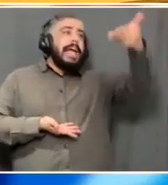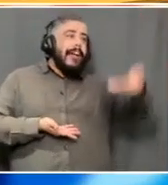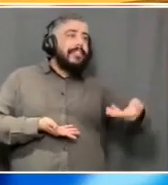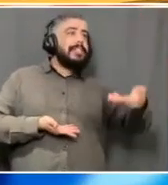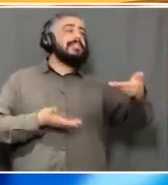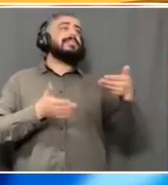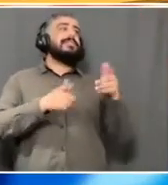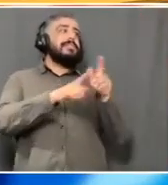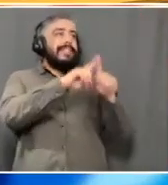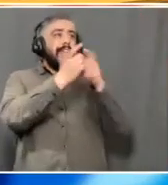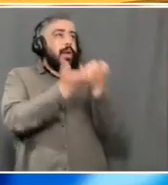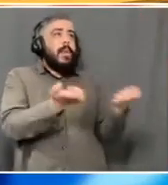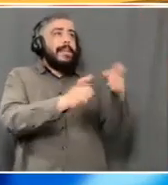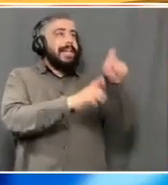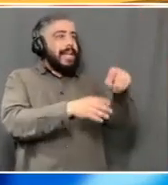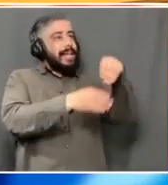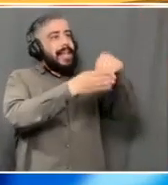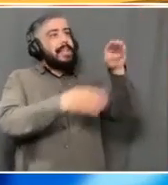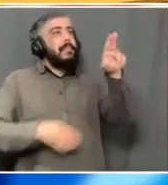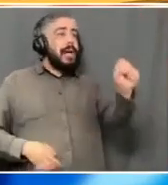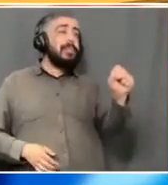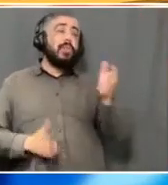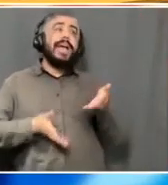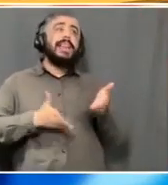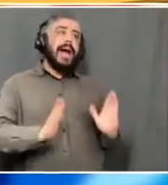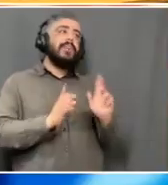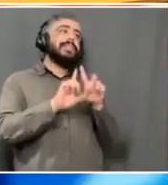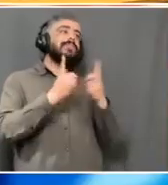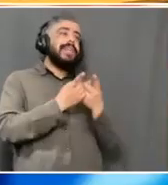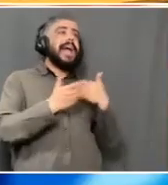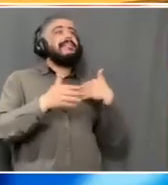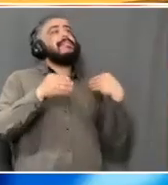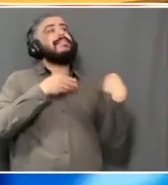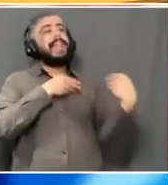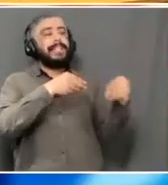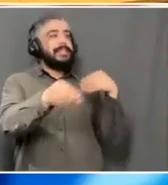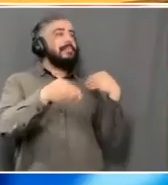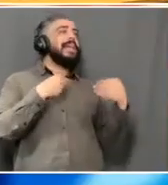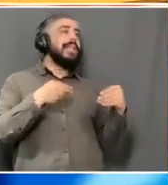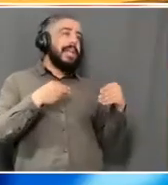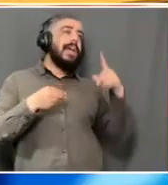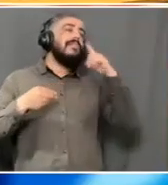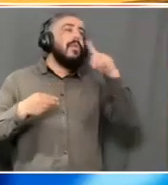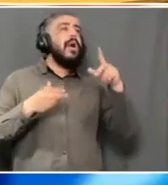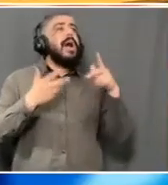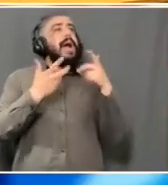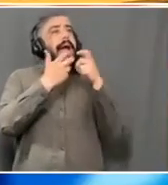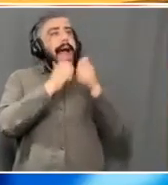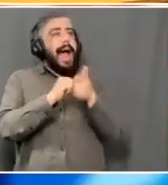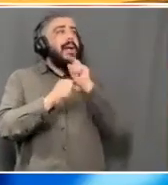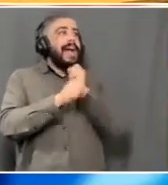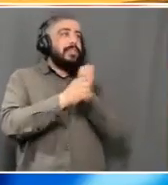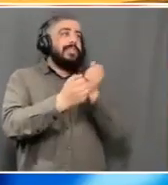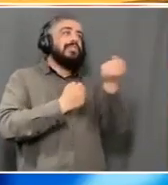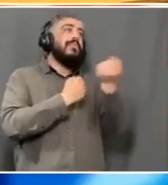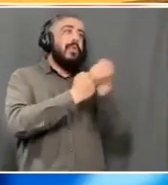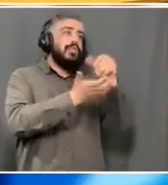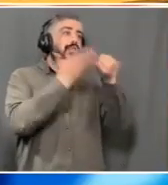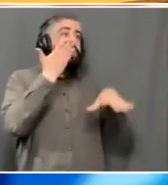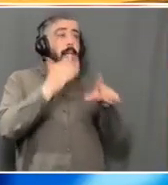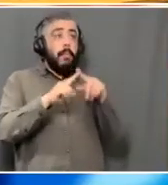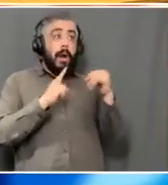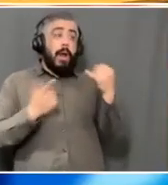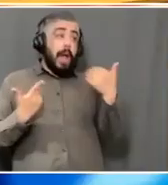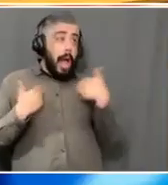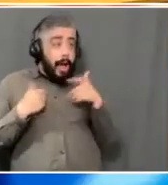And so it allows the district to have flexibility on how it actually serves the student. But is there an opportunity